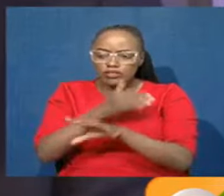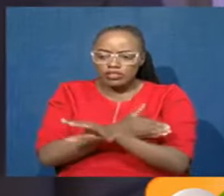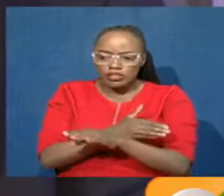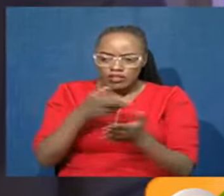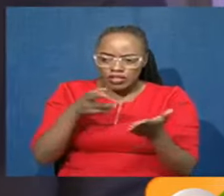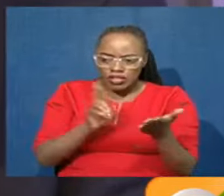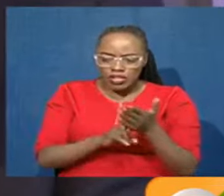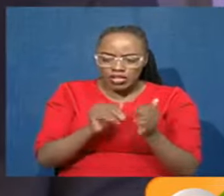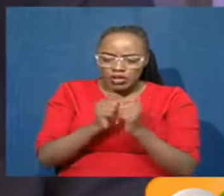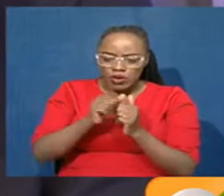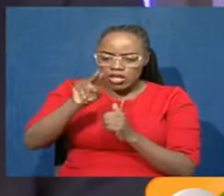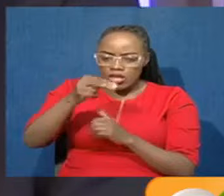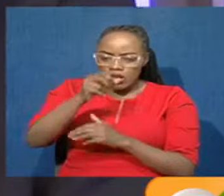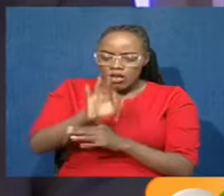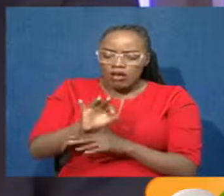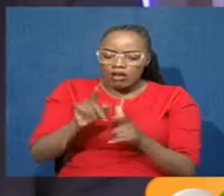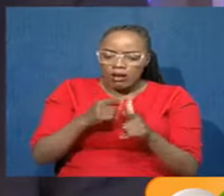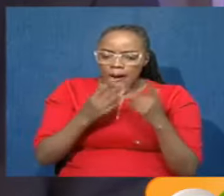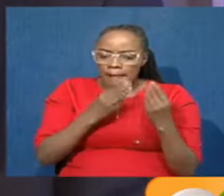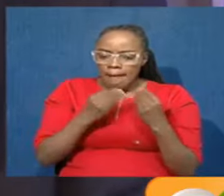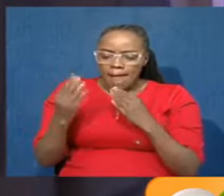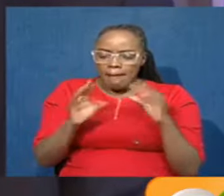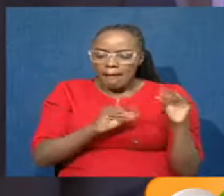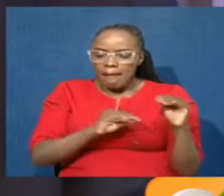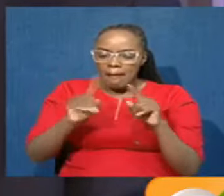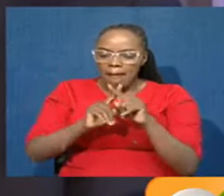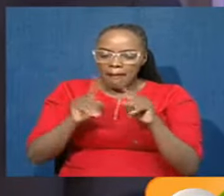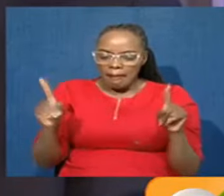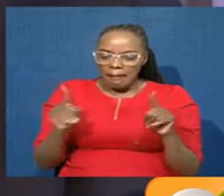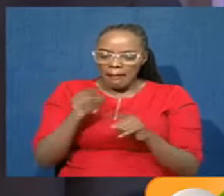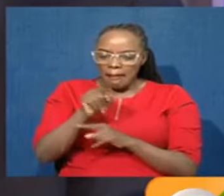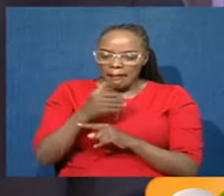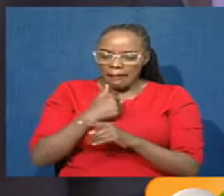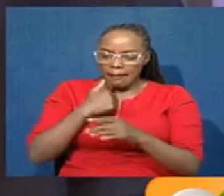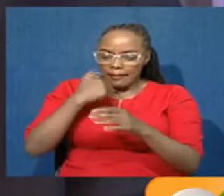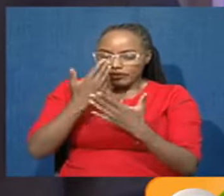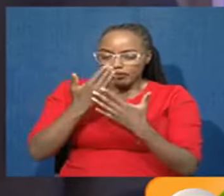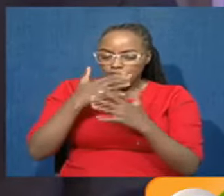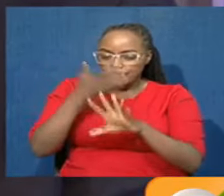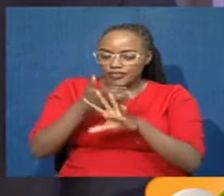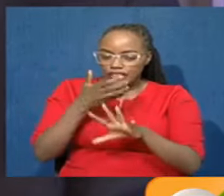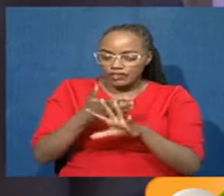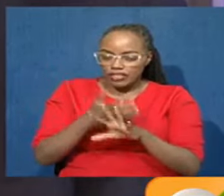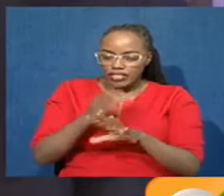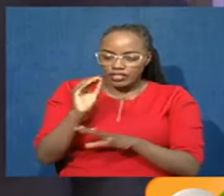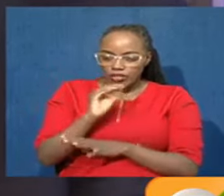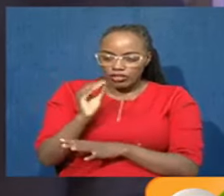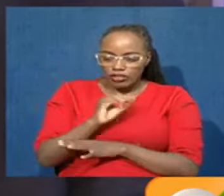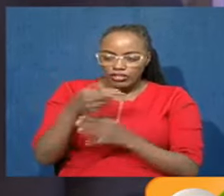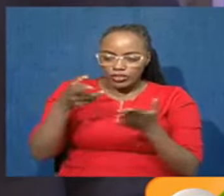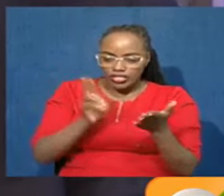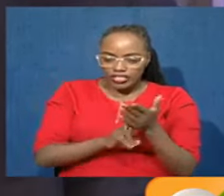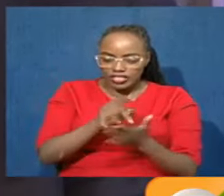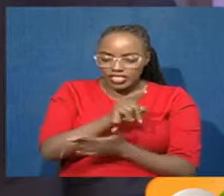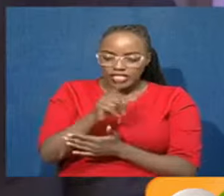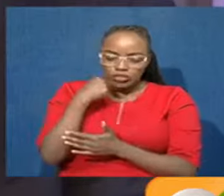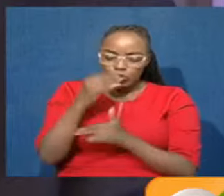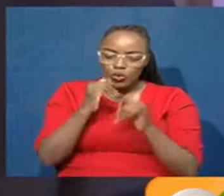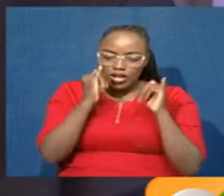with the NHIF and therefore easy even to transit. Mm-hmm. However, it was also not difficult to know to register those who are